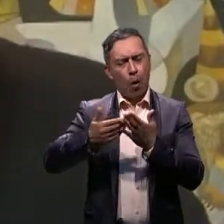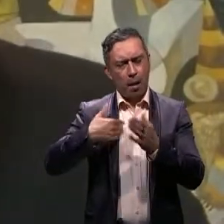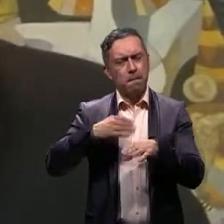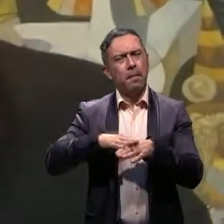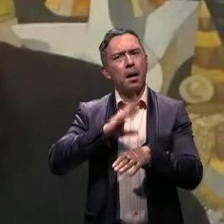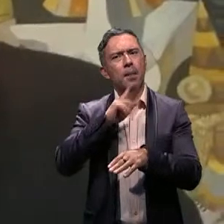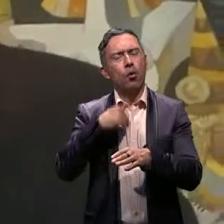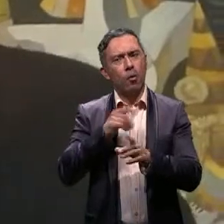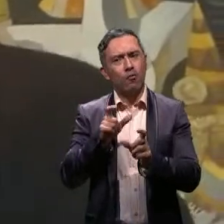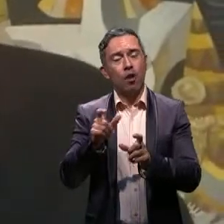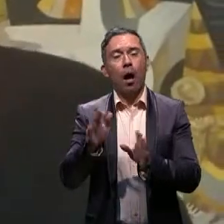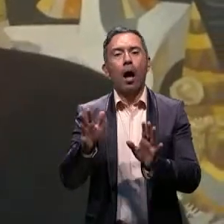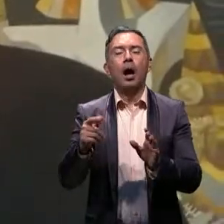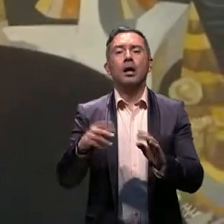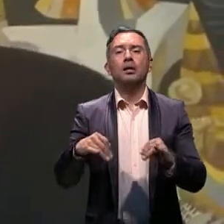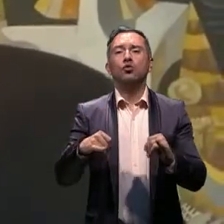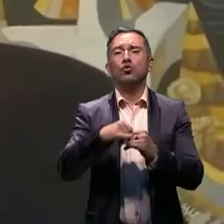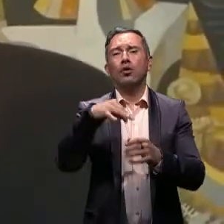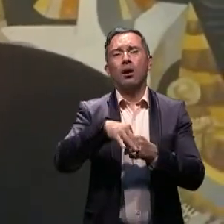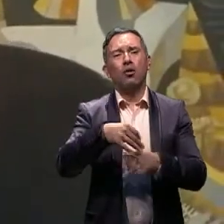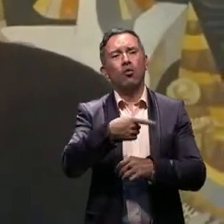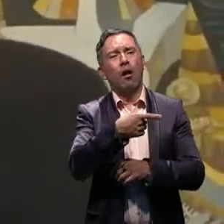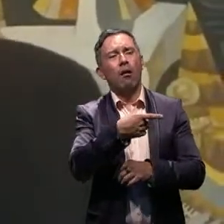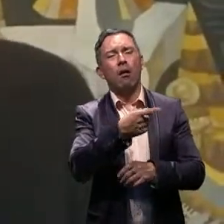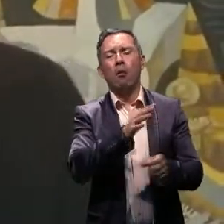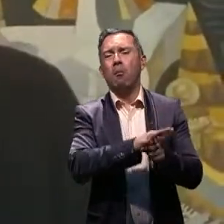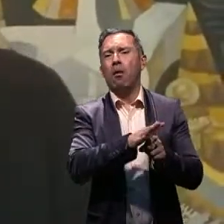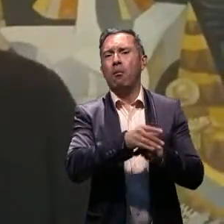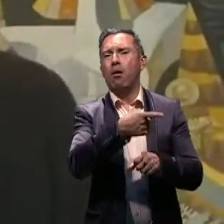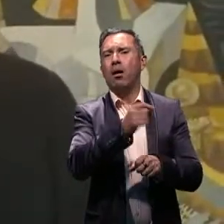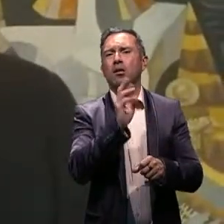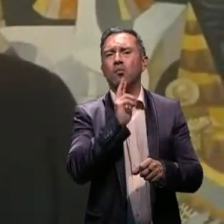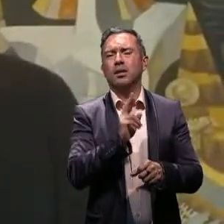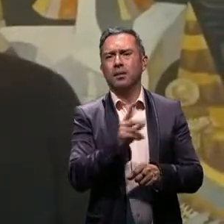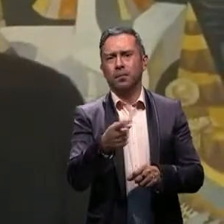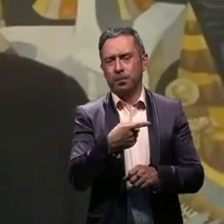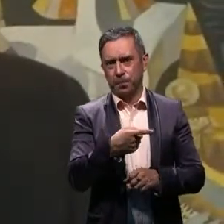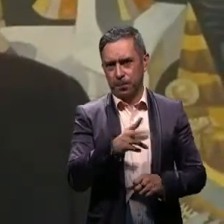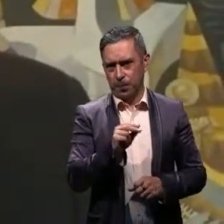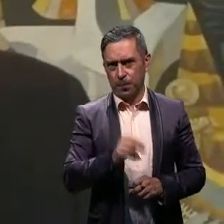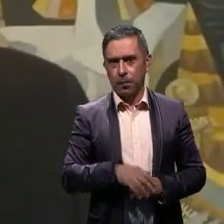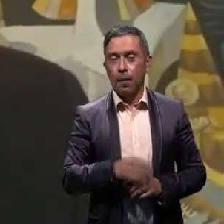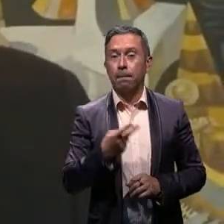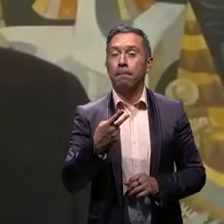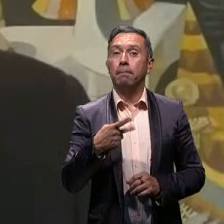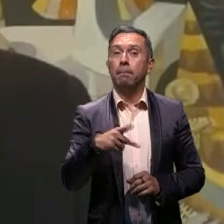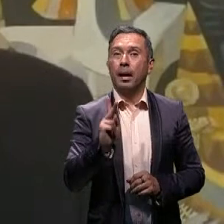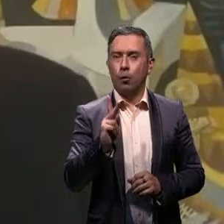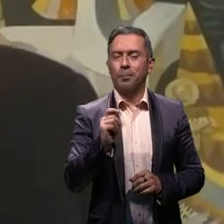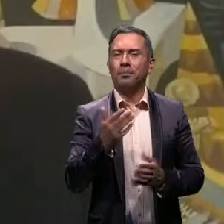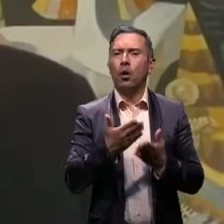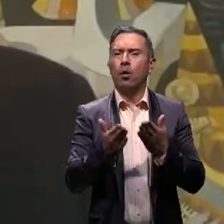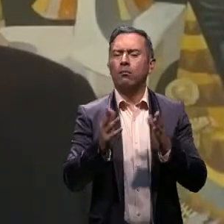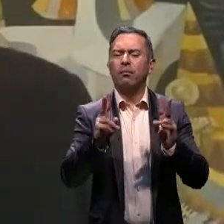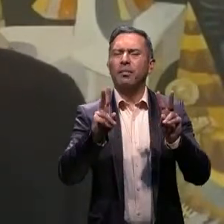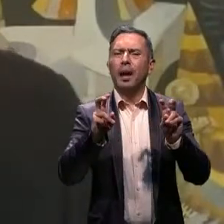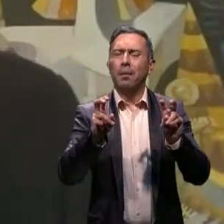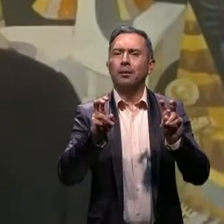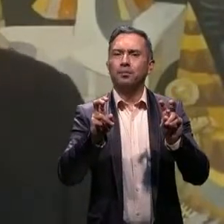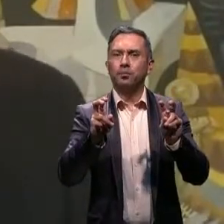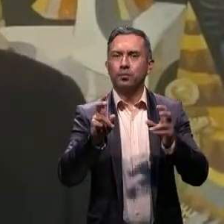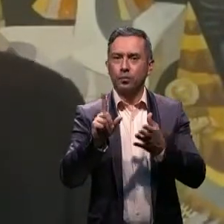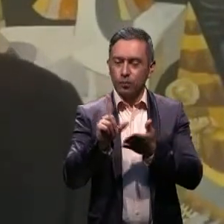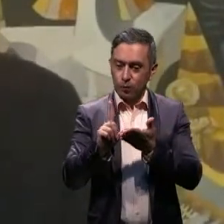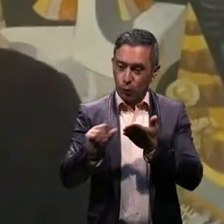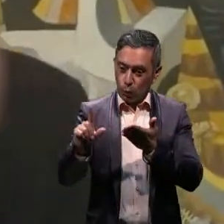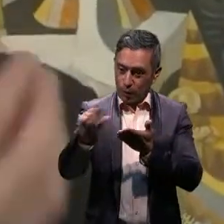this. And maybe they say, oh, okay, the electoral institution answered such and such. But the